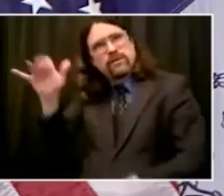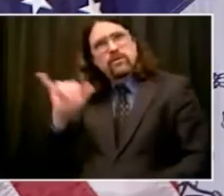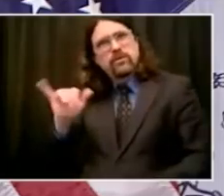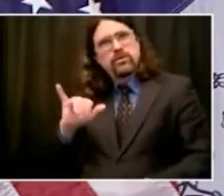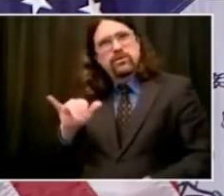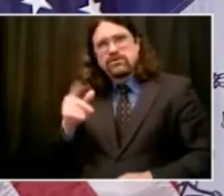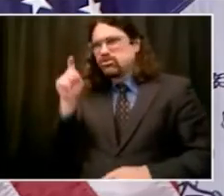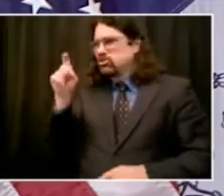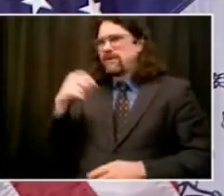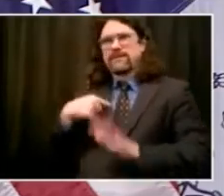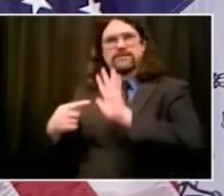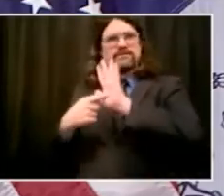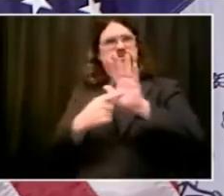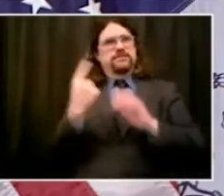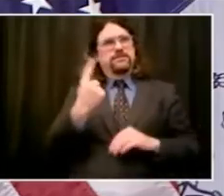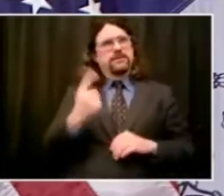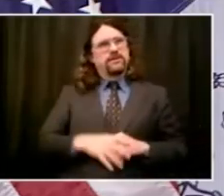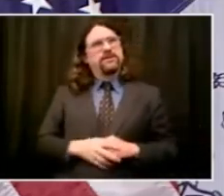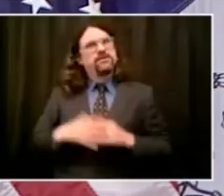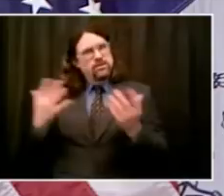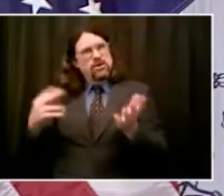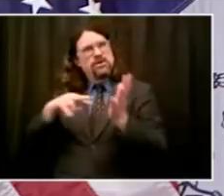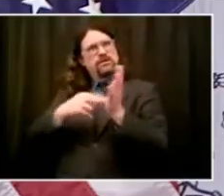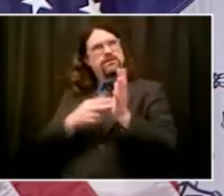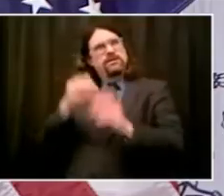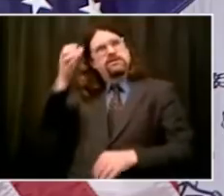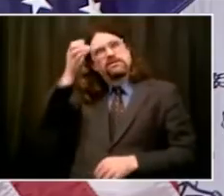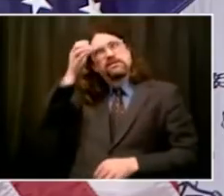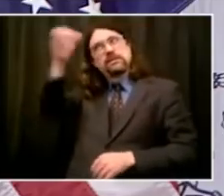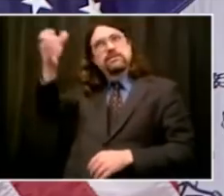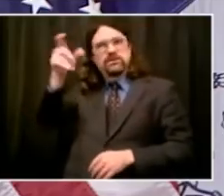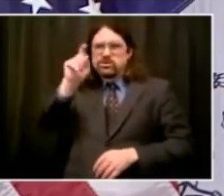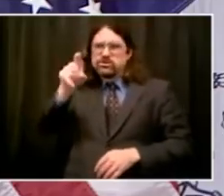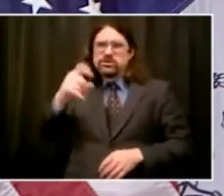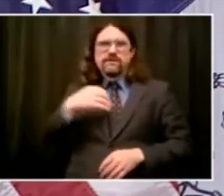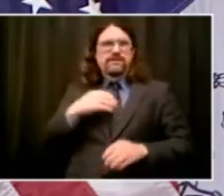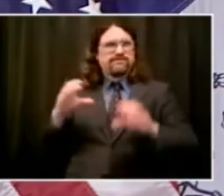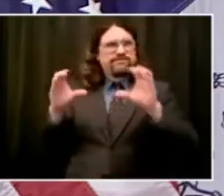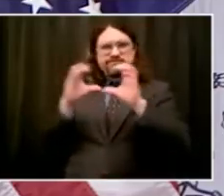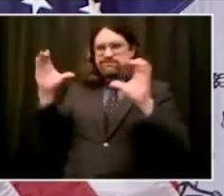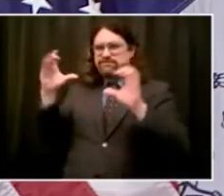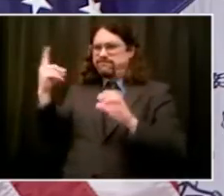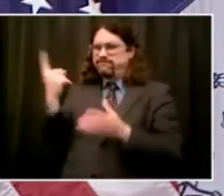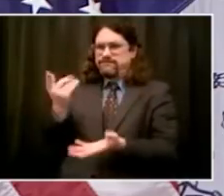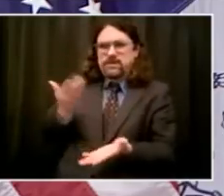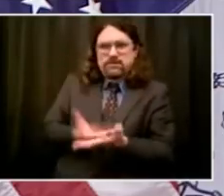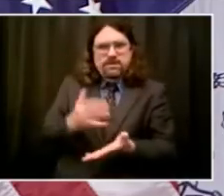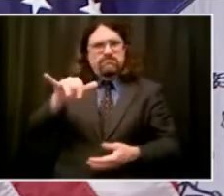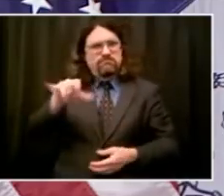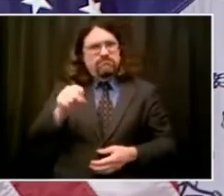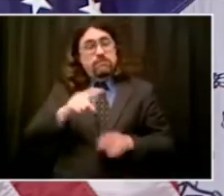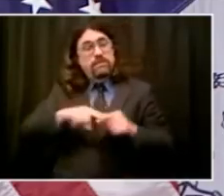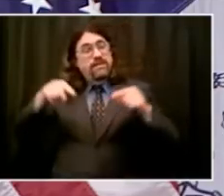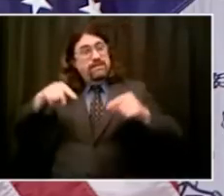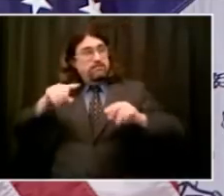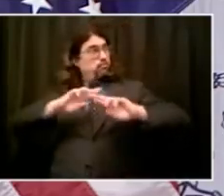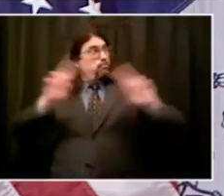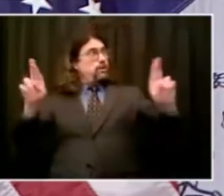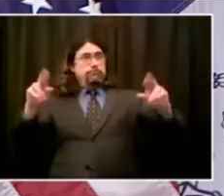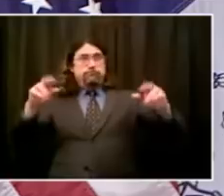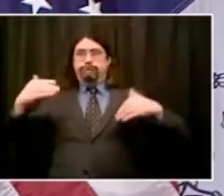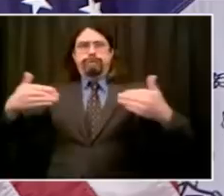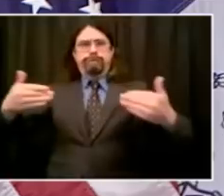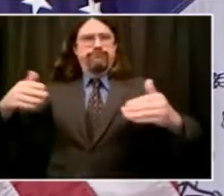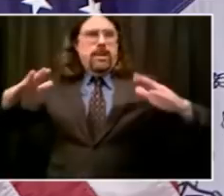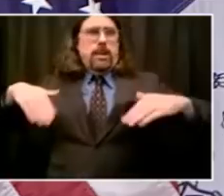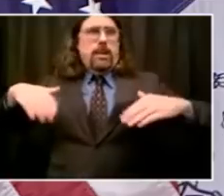that's something, it's a very important decision we have to come to, and we're going to obviously work with the state on it as well to strike that balance. Dr.